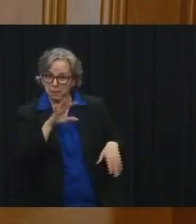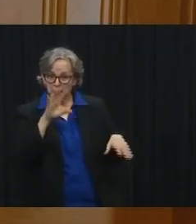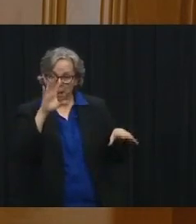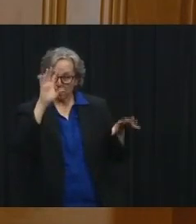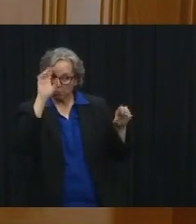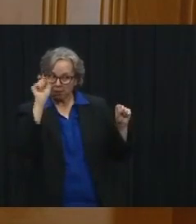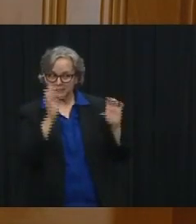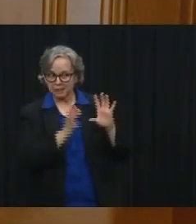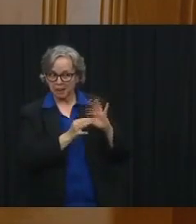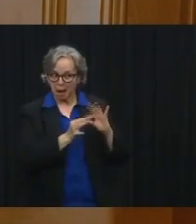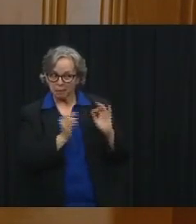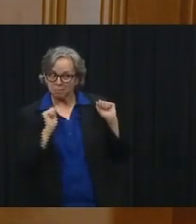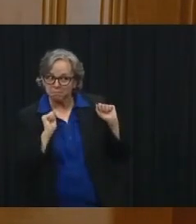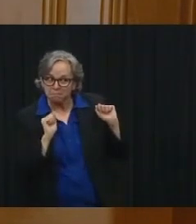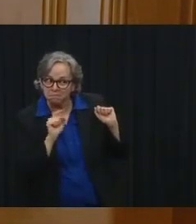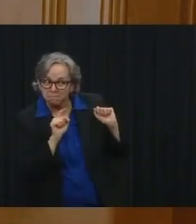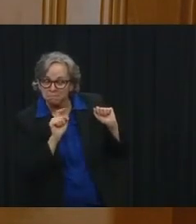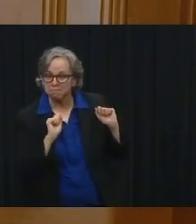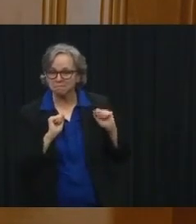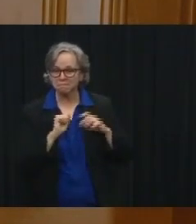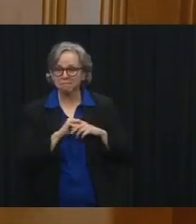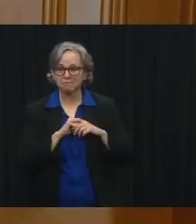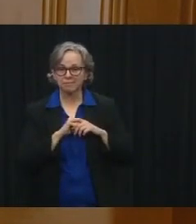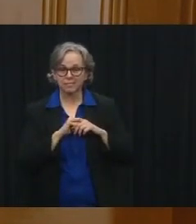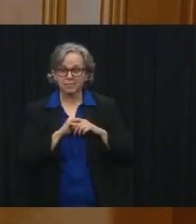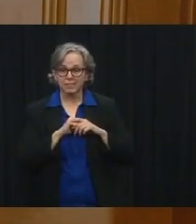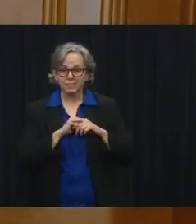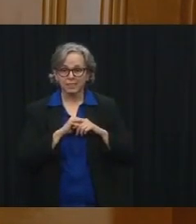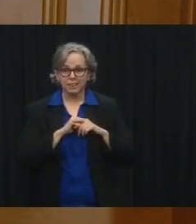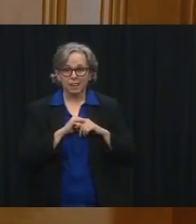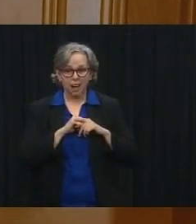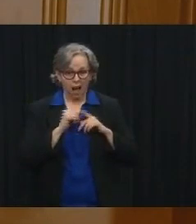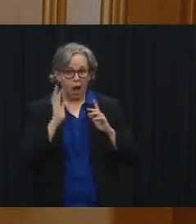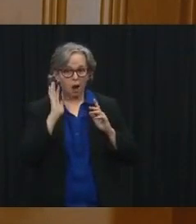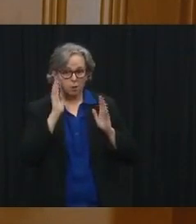Let me just say, I think that the president and I are aligned.